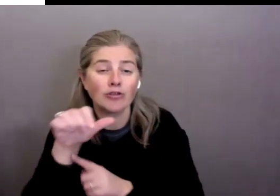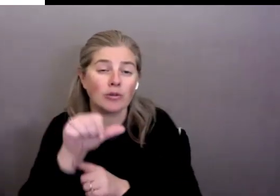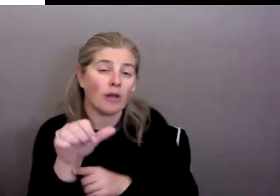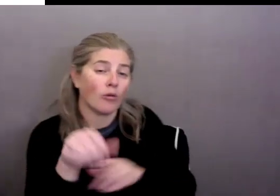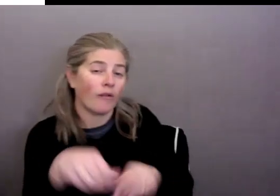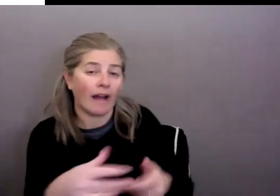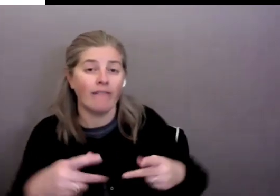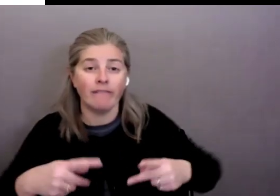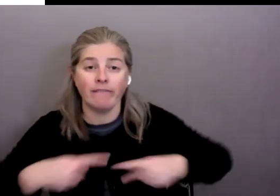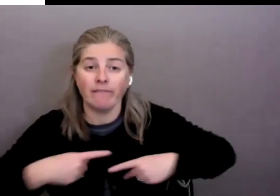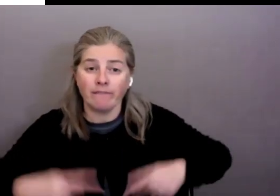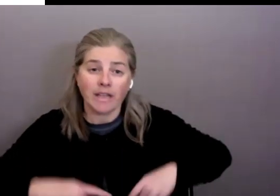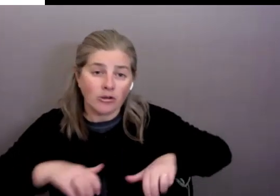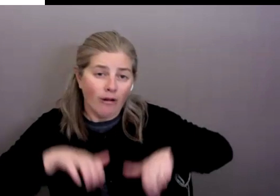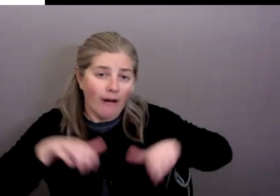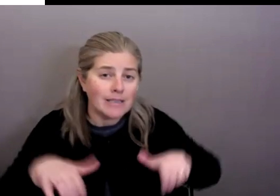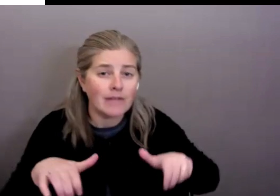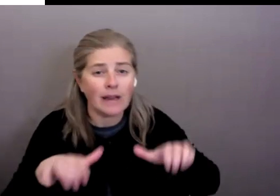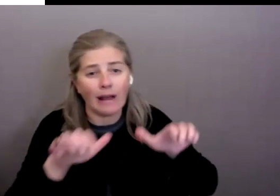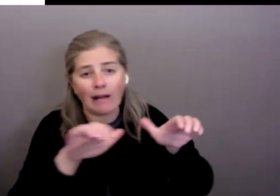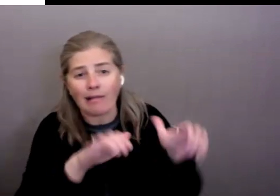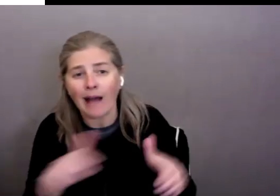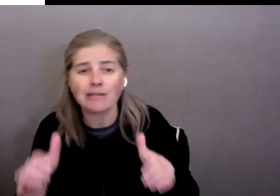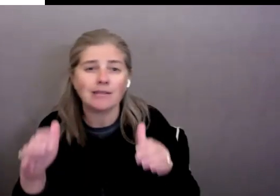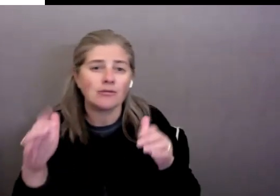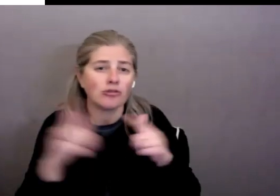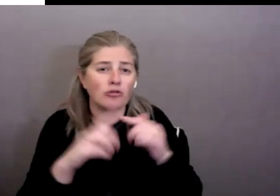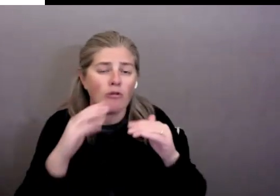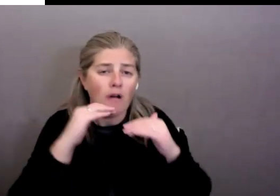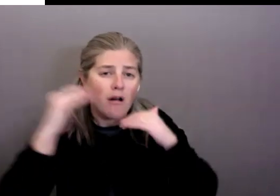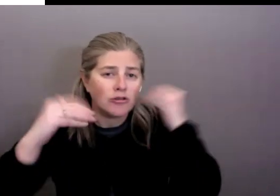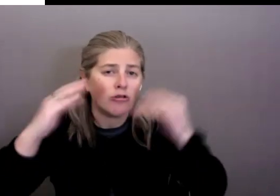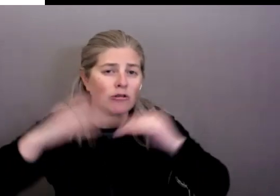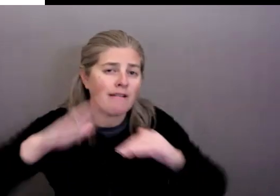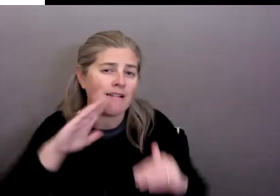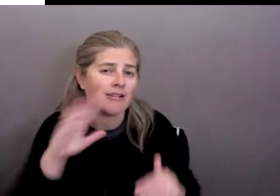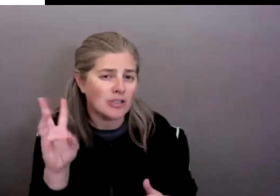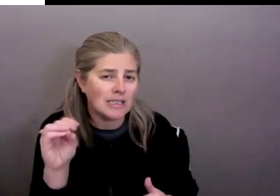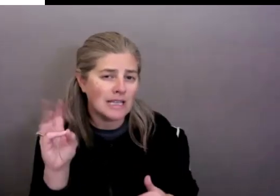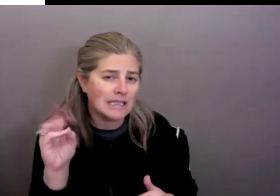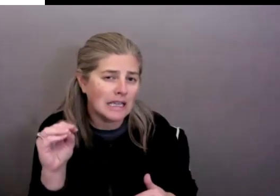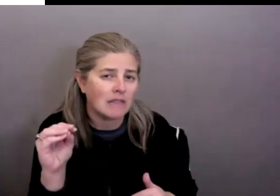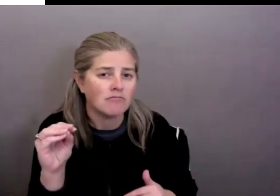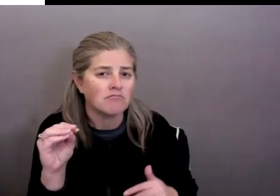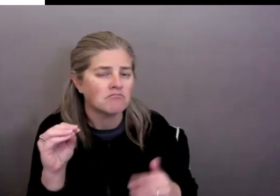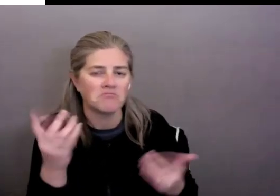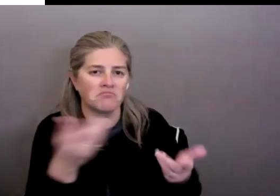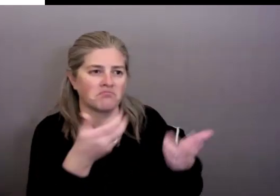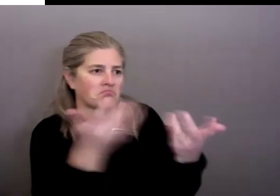physical activity classes to adults age 60 and older using Older Americans Act funding consistent with its area plan.